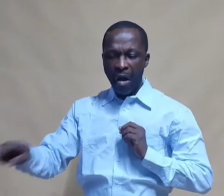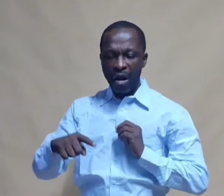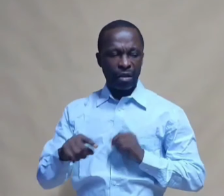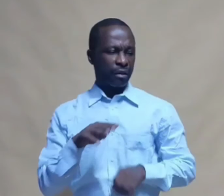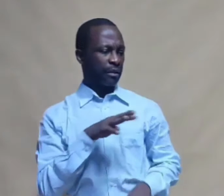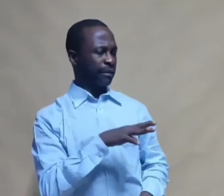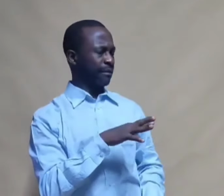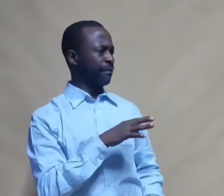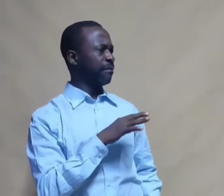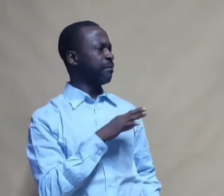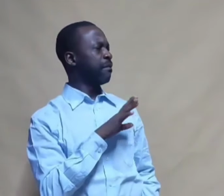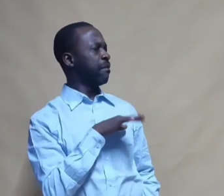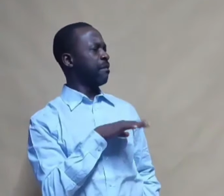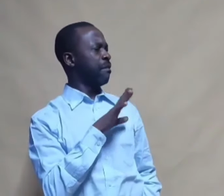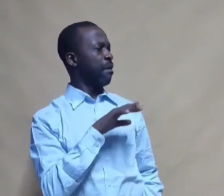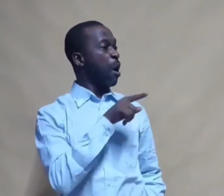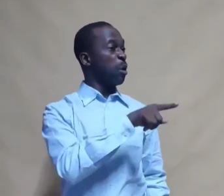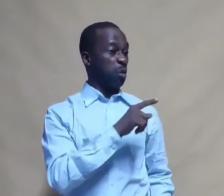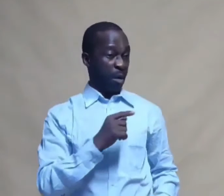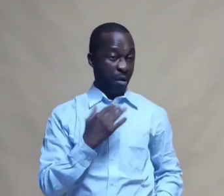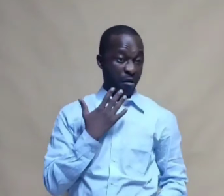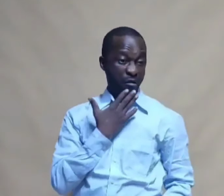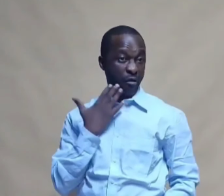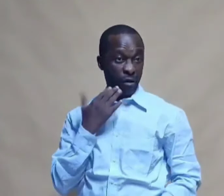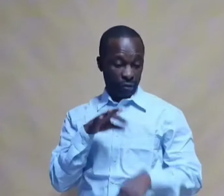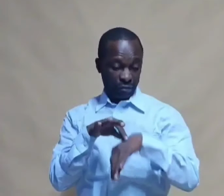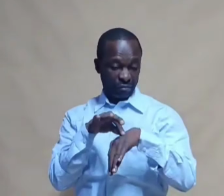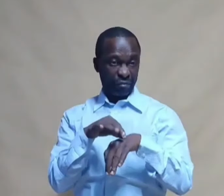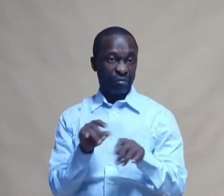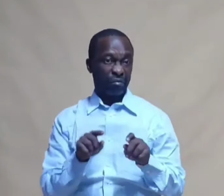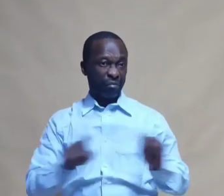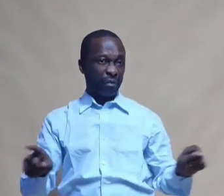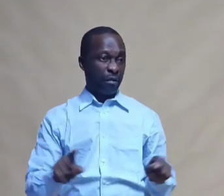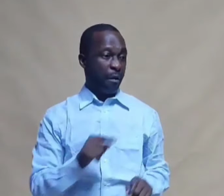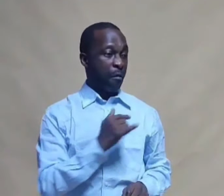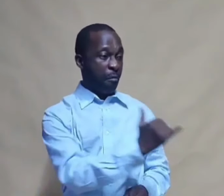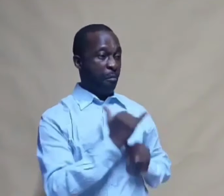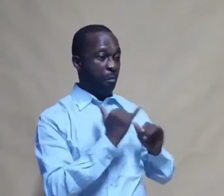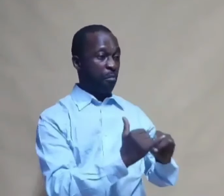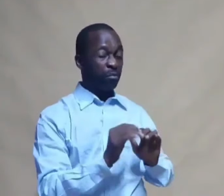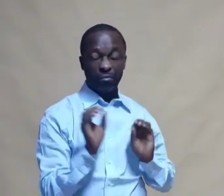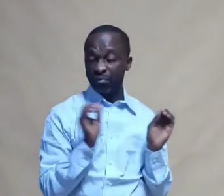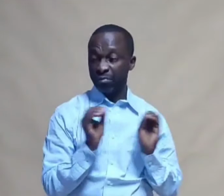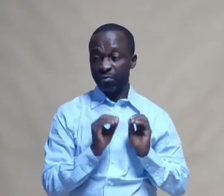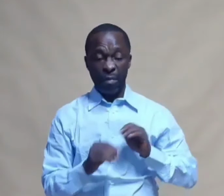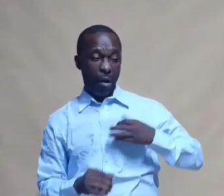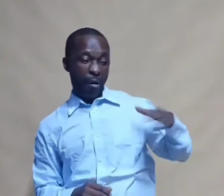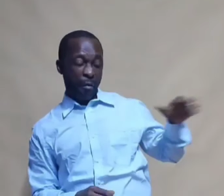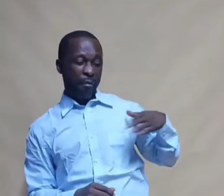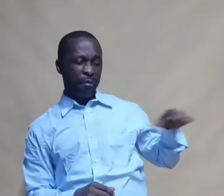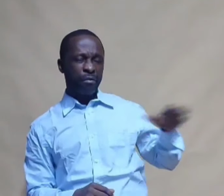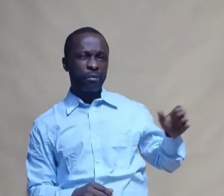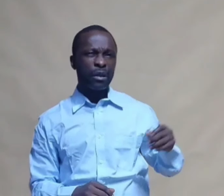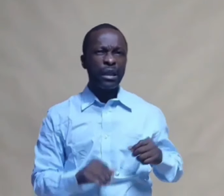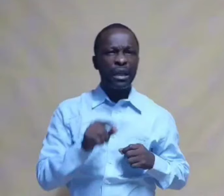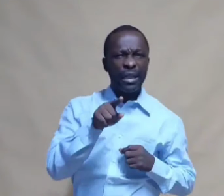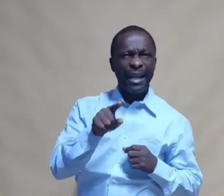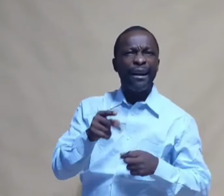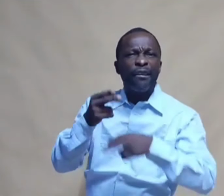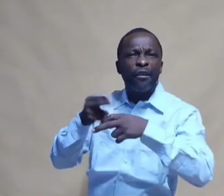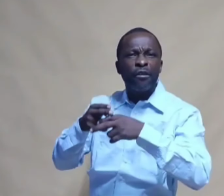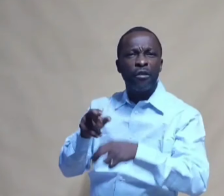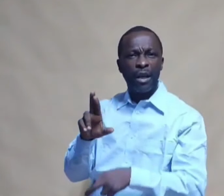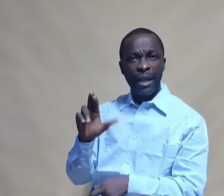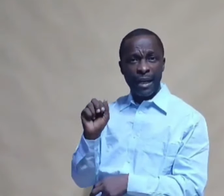skin, the country they come from, and their cultural background. This is known as racism. What is racism? Racism is a